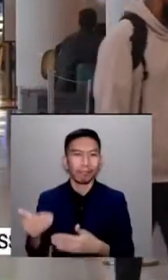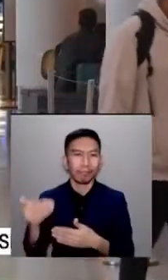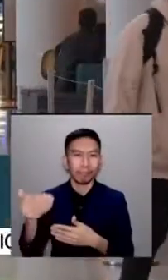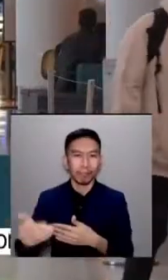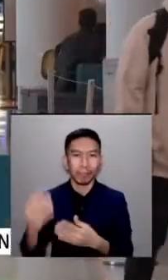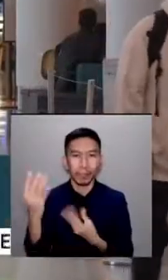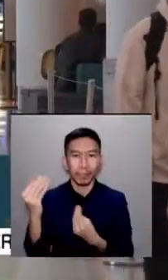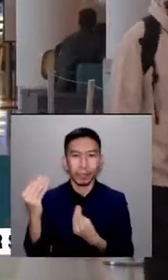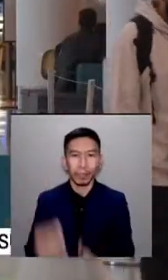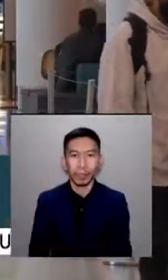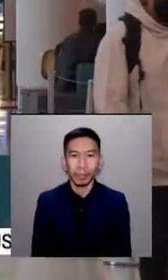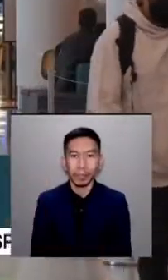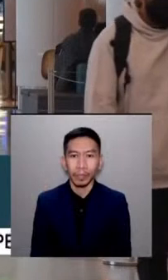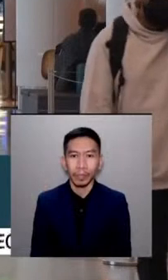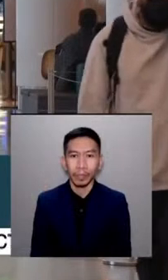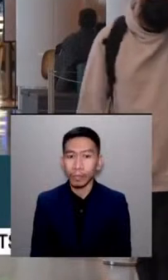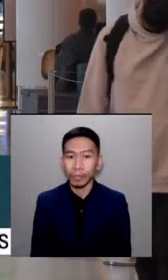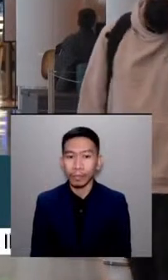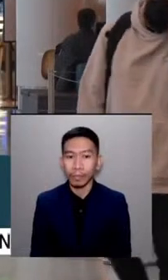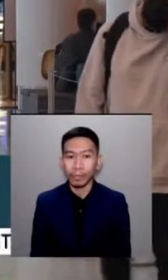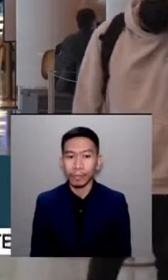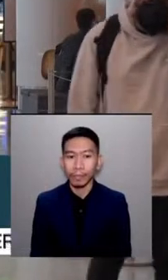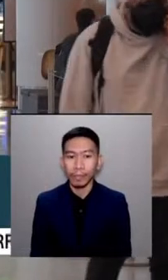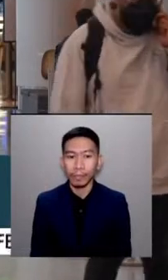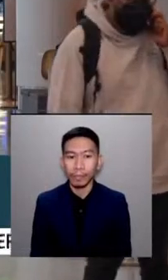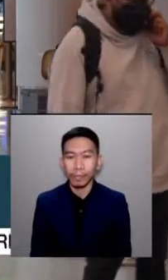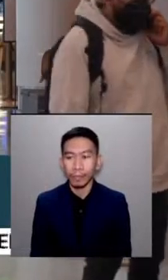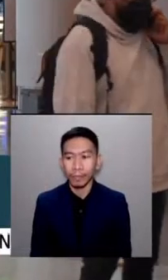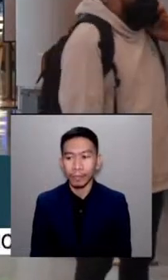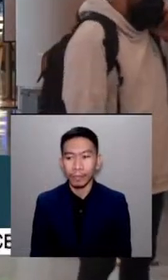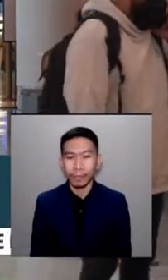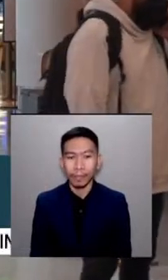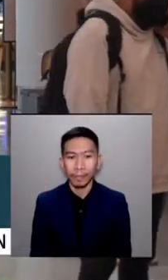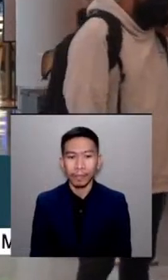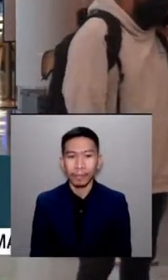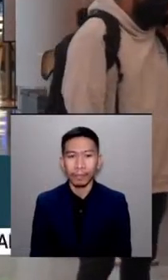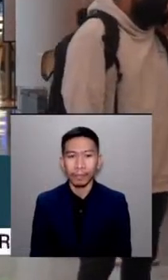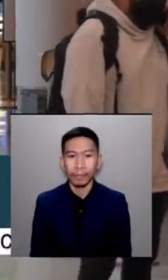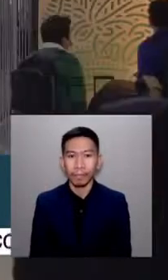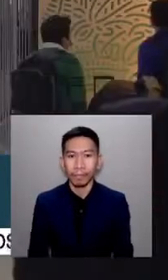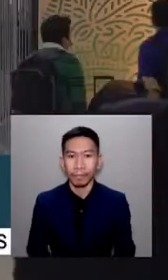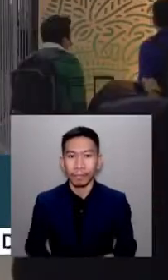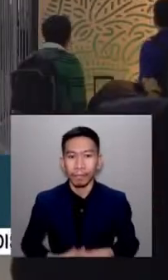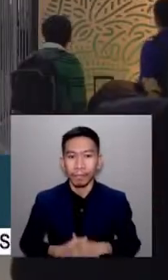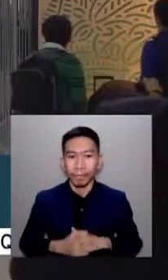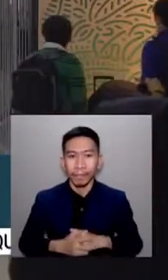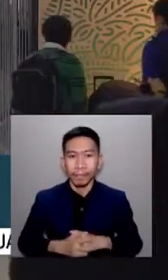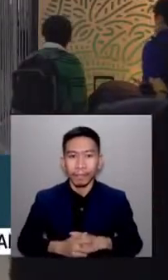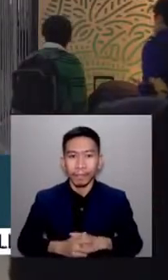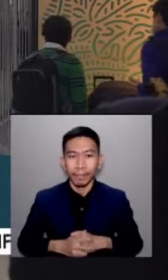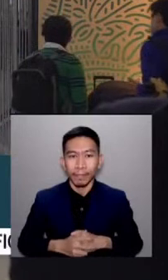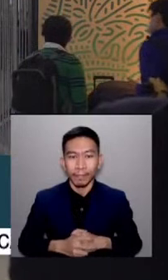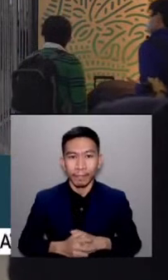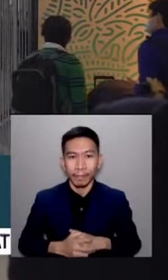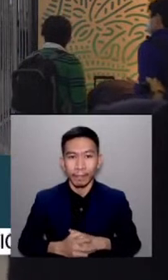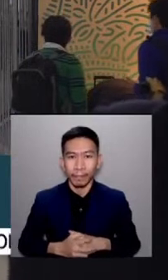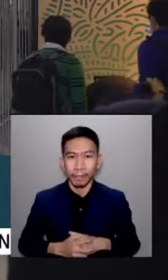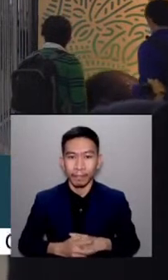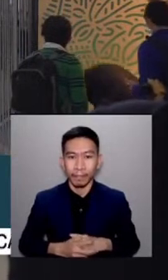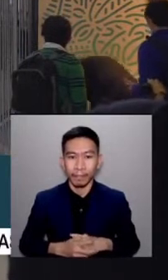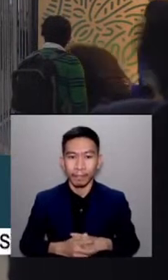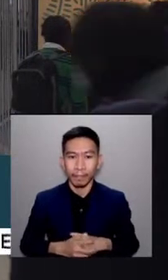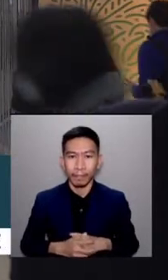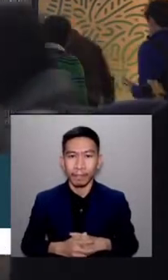With the Super Bowl heading to Los Angeles, California's film attorney general Rob Bonta is teaming up with local leaders and the anti-human trafficking group It's a